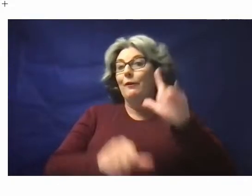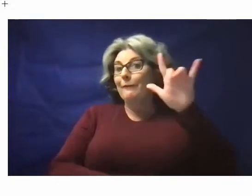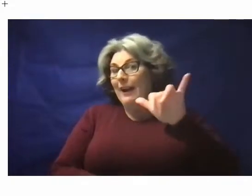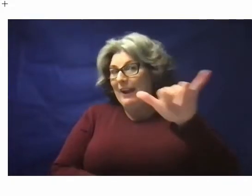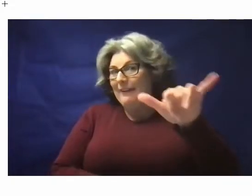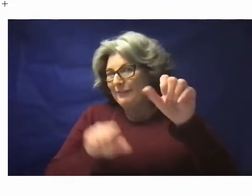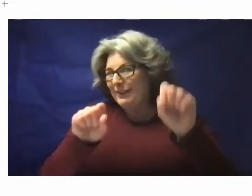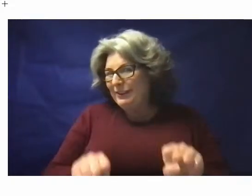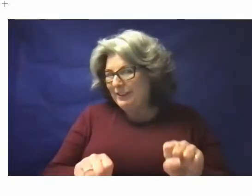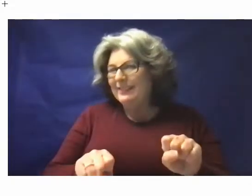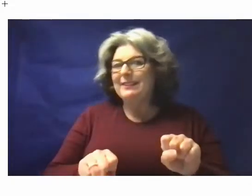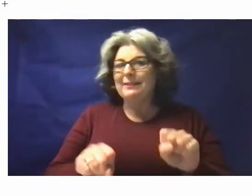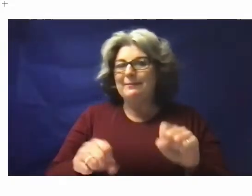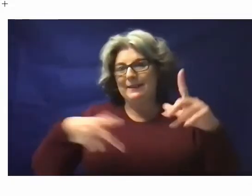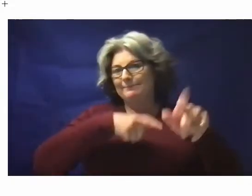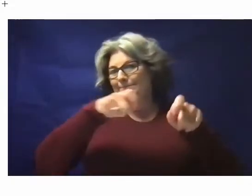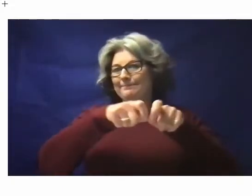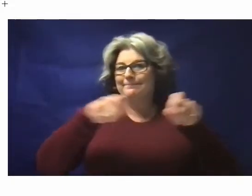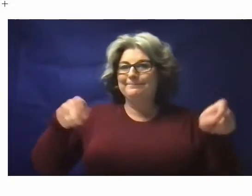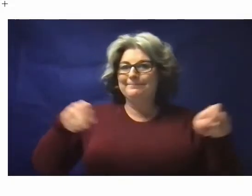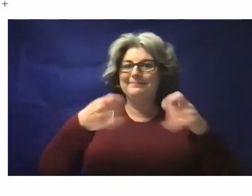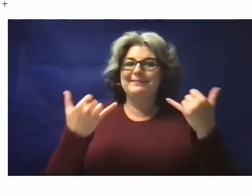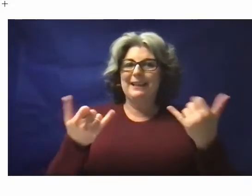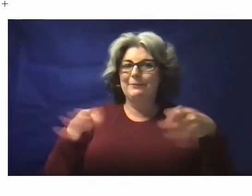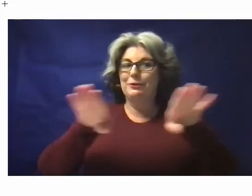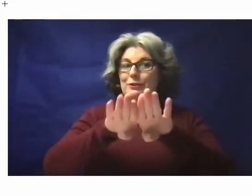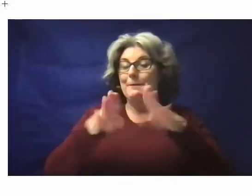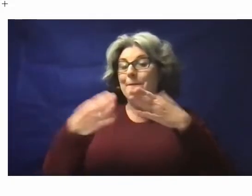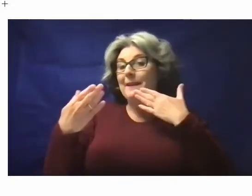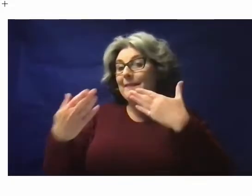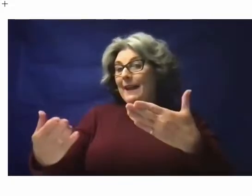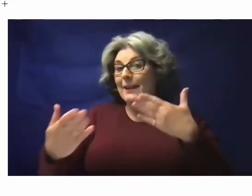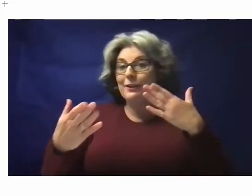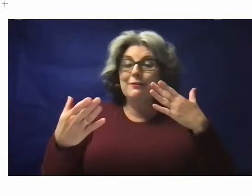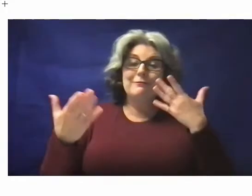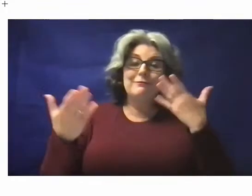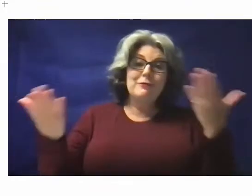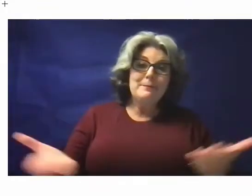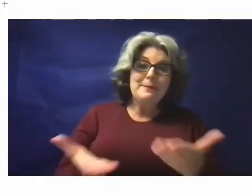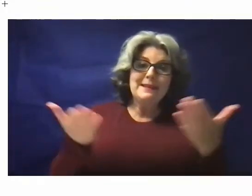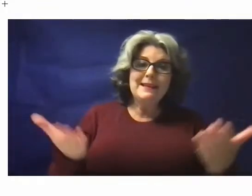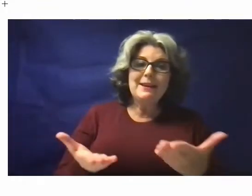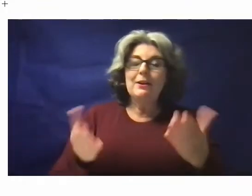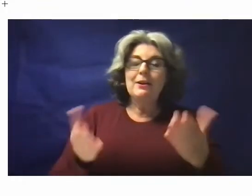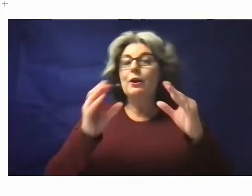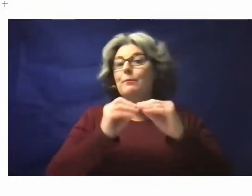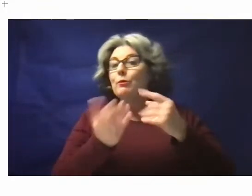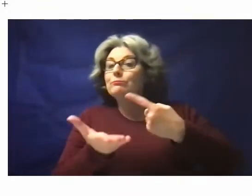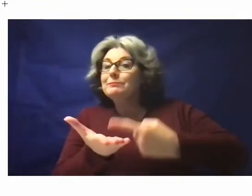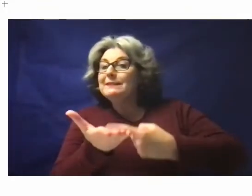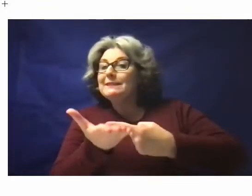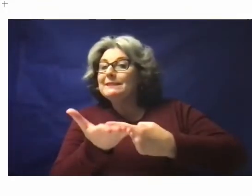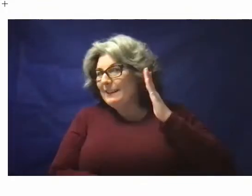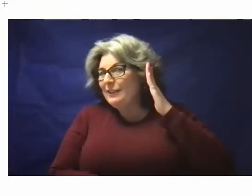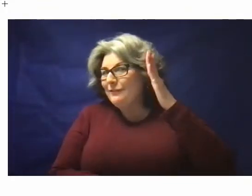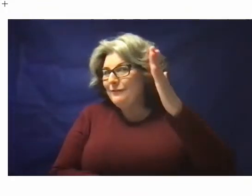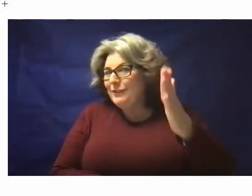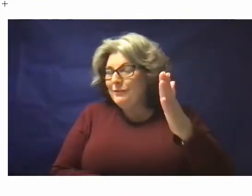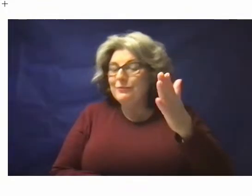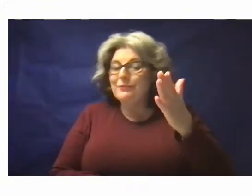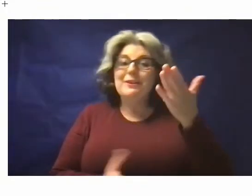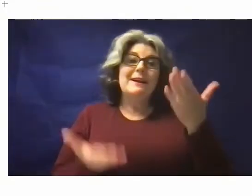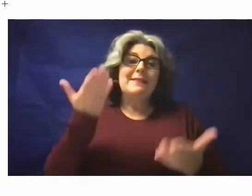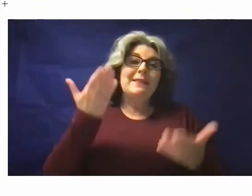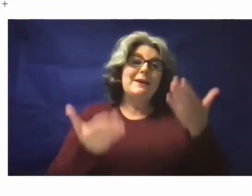going to tie it up. And again, thank you so much for joining us. And we definitely will have more conversations in the future that may look like some more